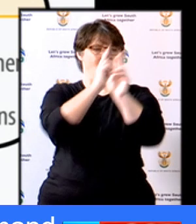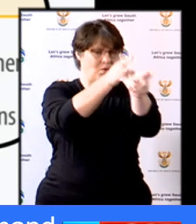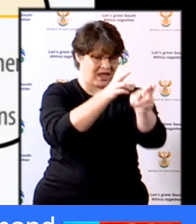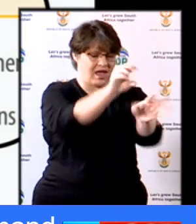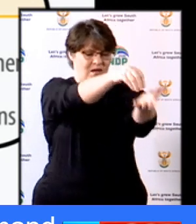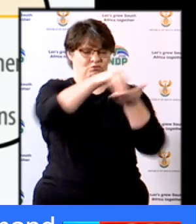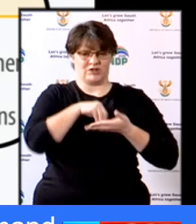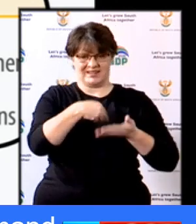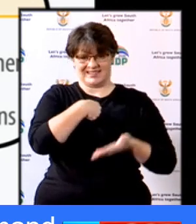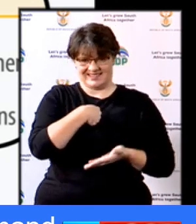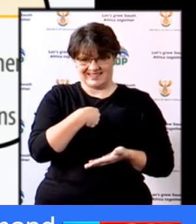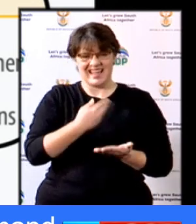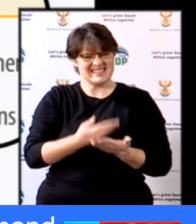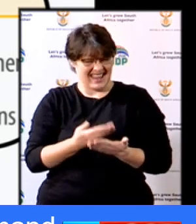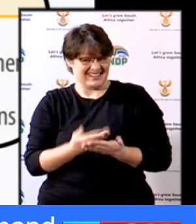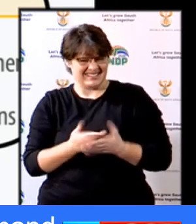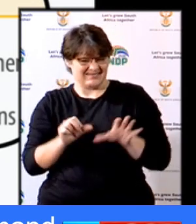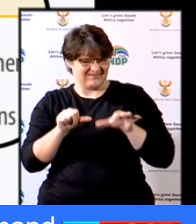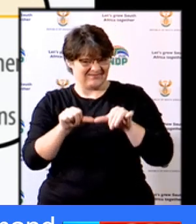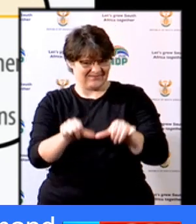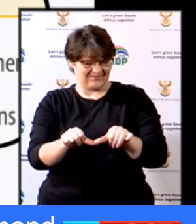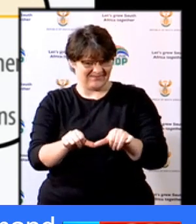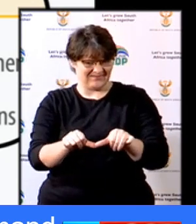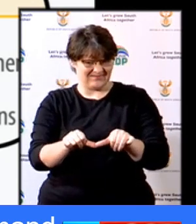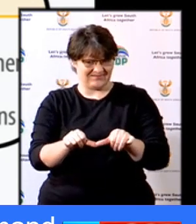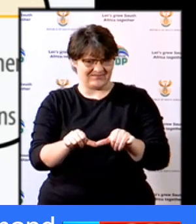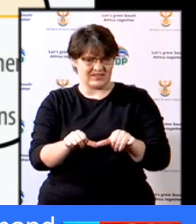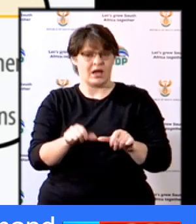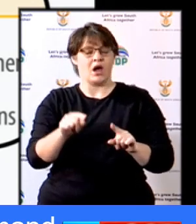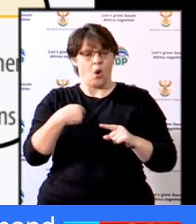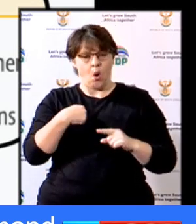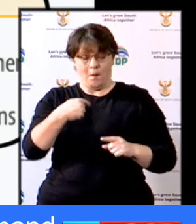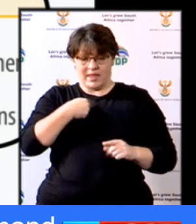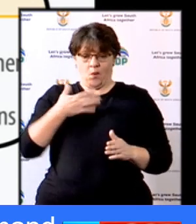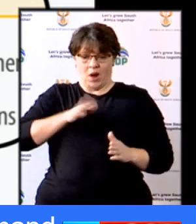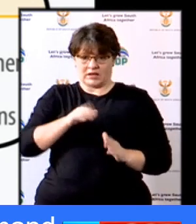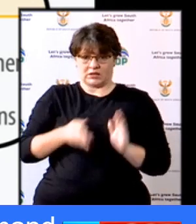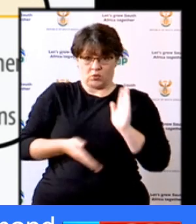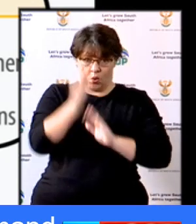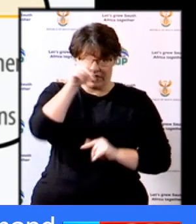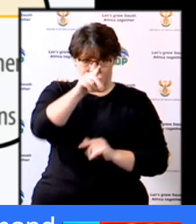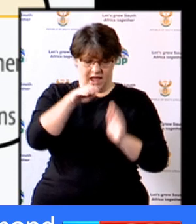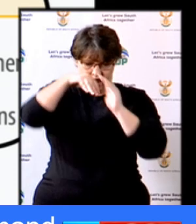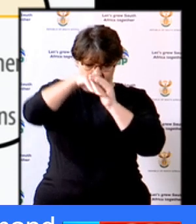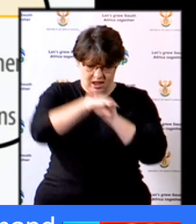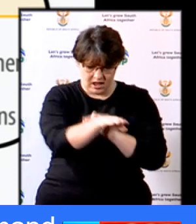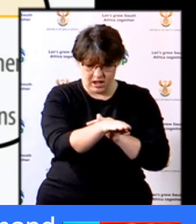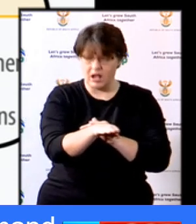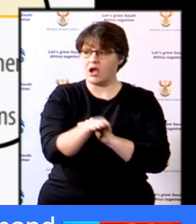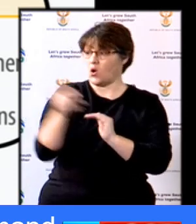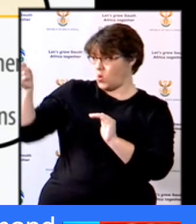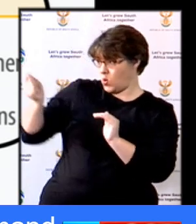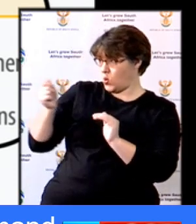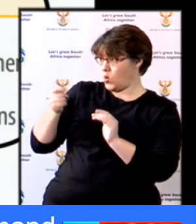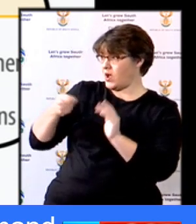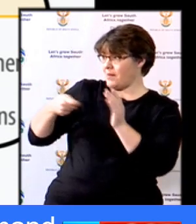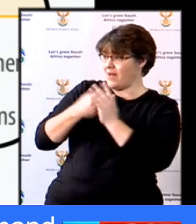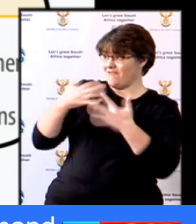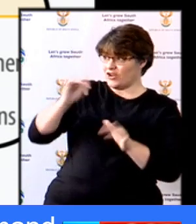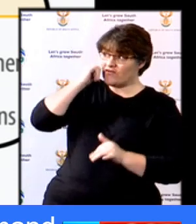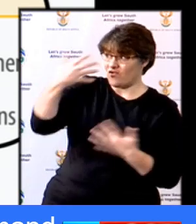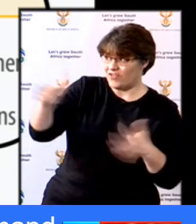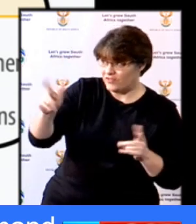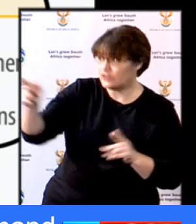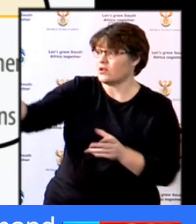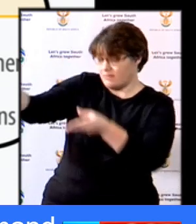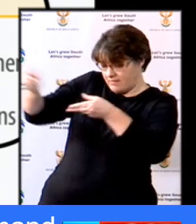only for collection or delivery, but not for sit down.